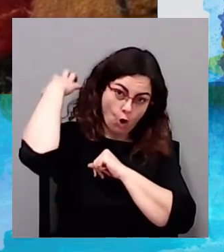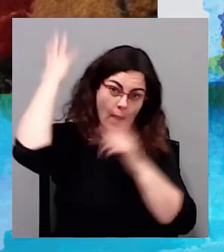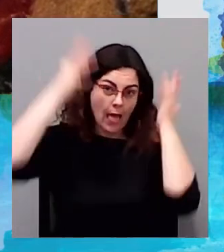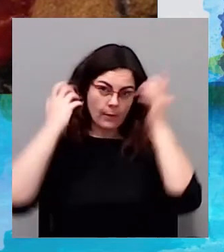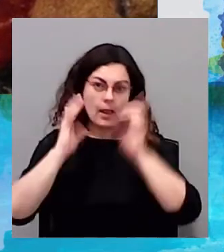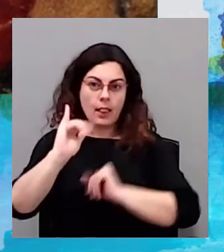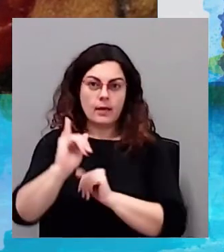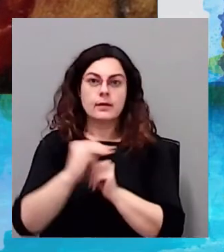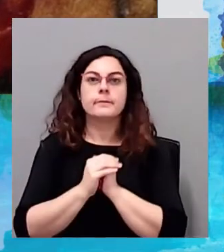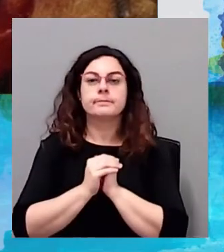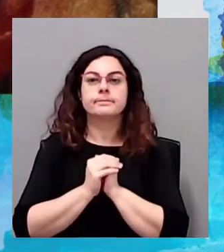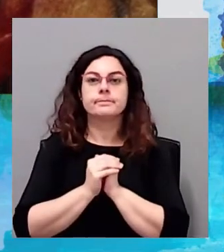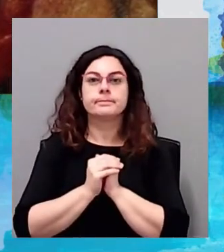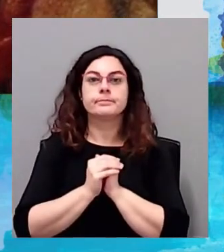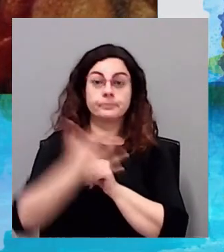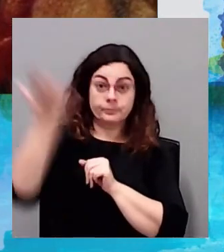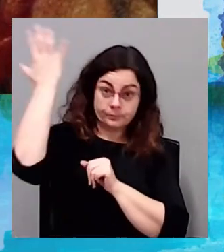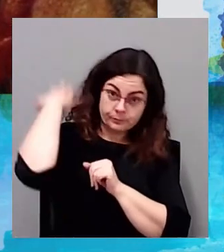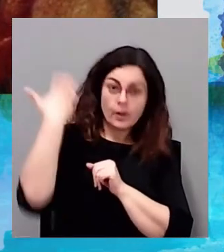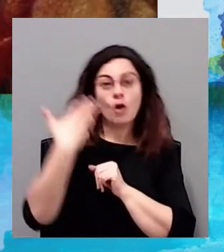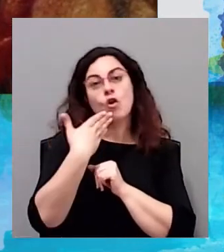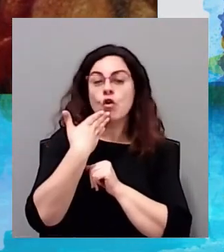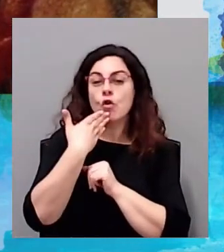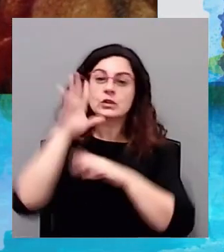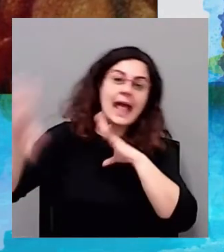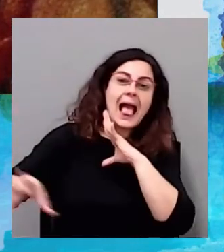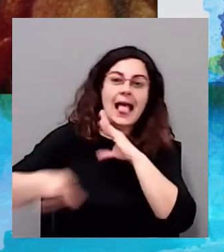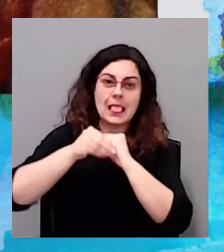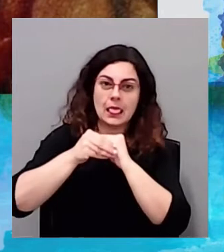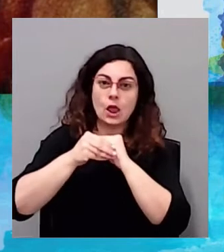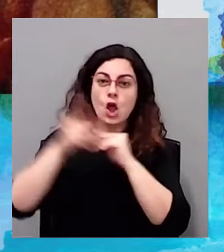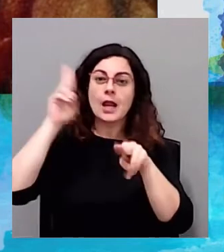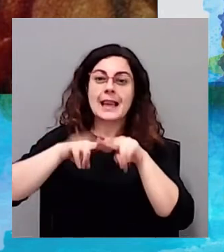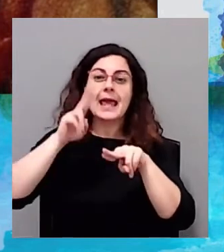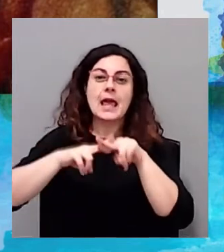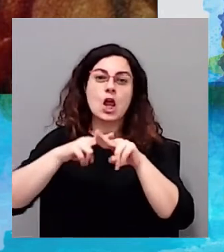looking at, and it also has a hump drawn on the bison.